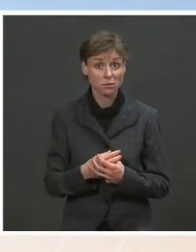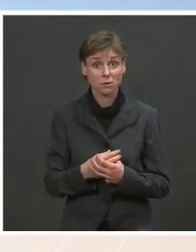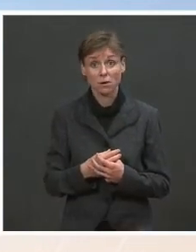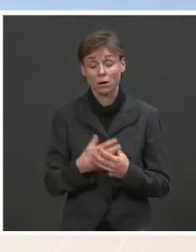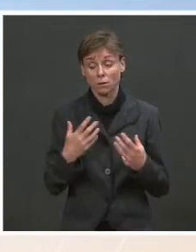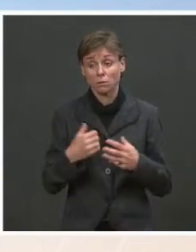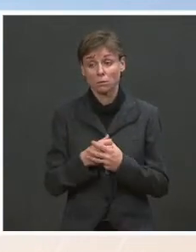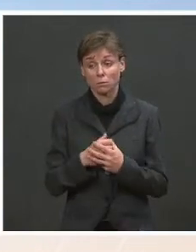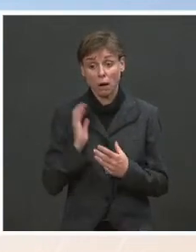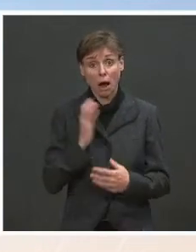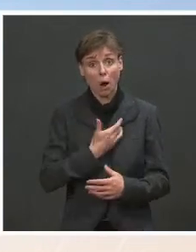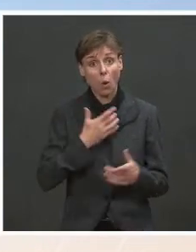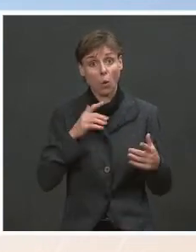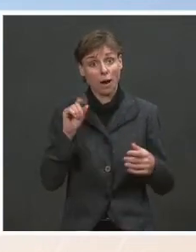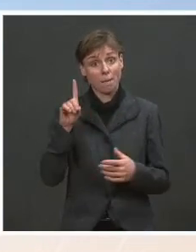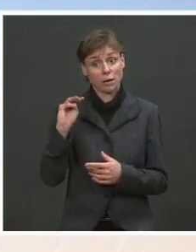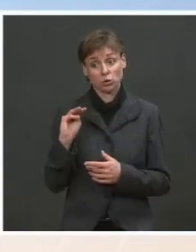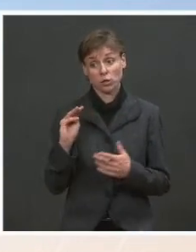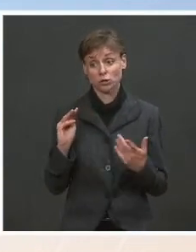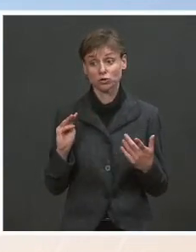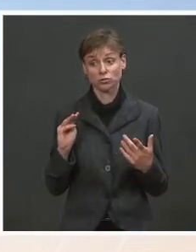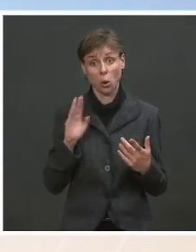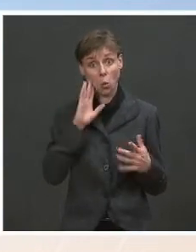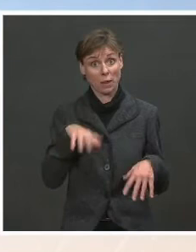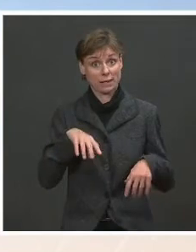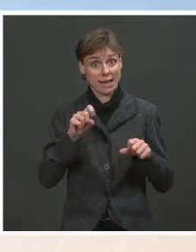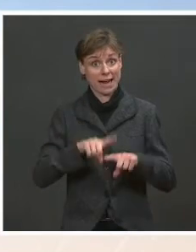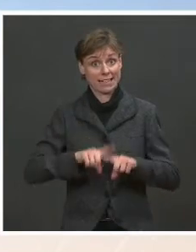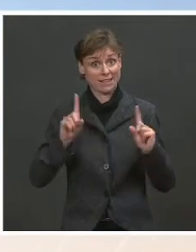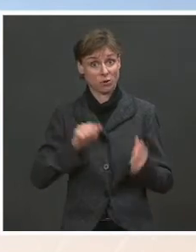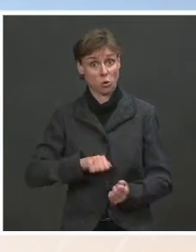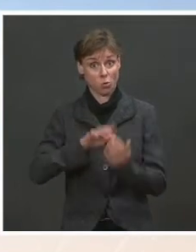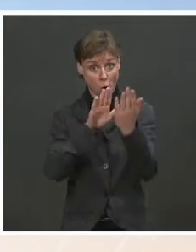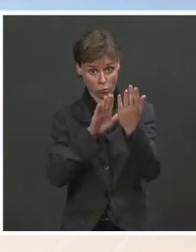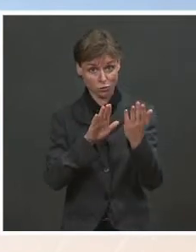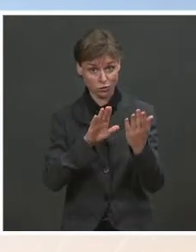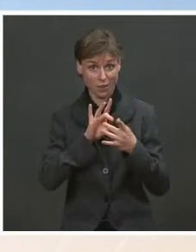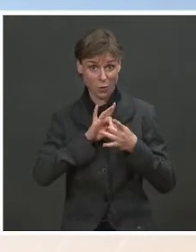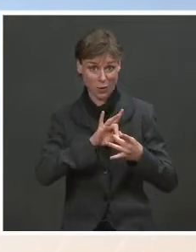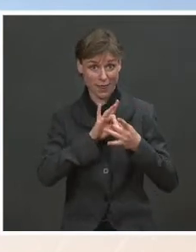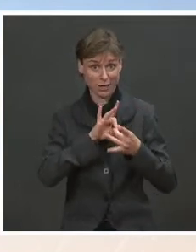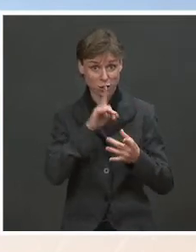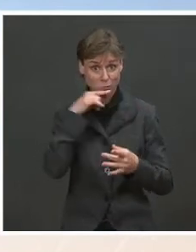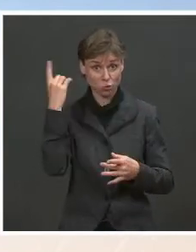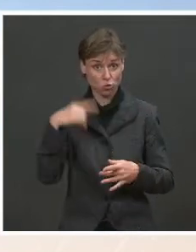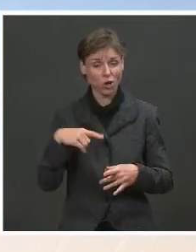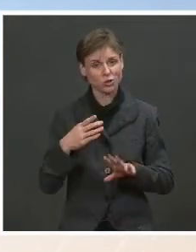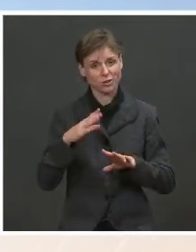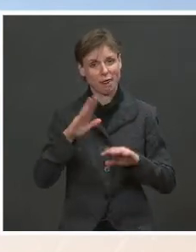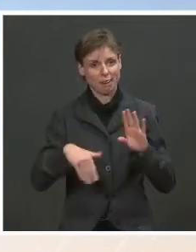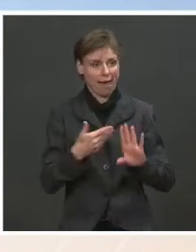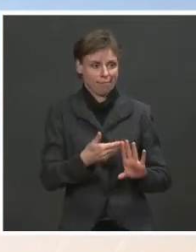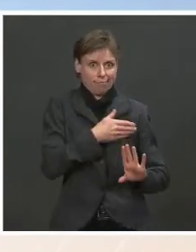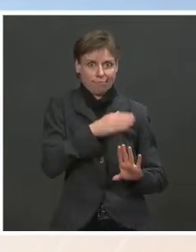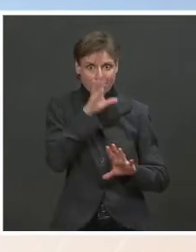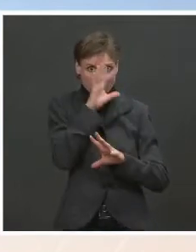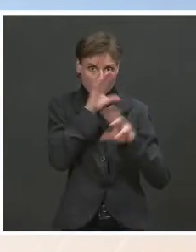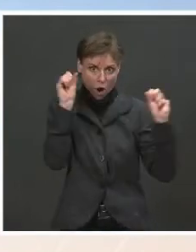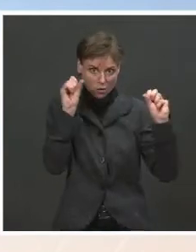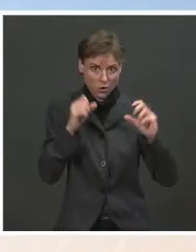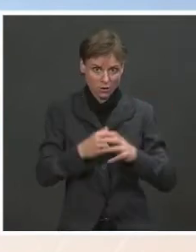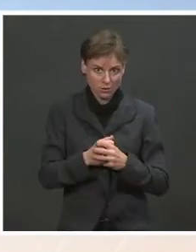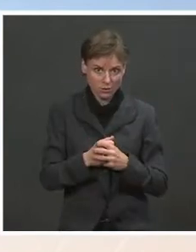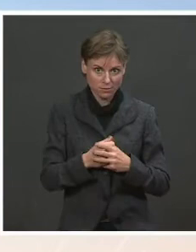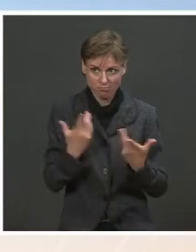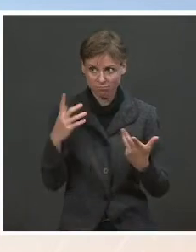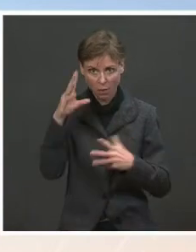our administration is going to take a different approach in our relationship to Russia than the prior administration. Obviously, the president spoke to this during an